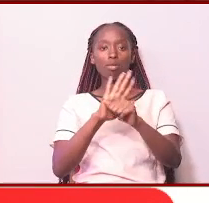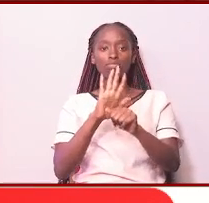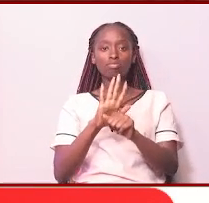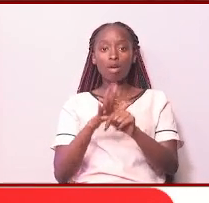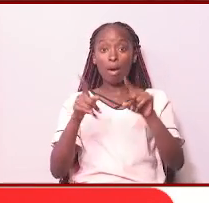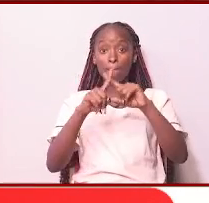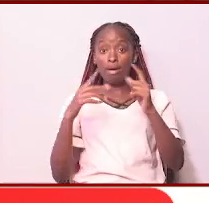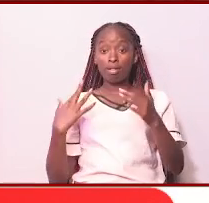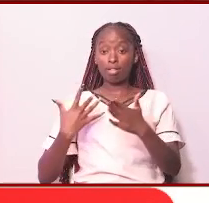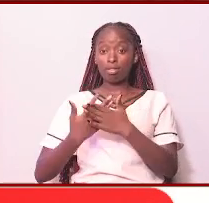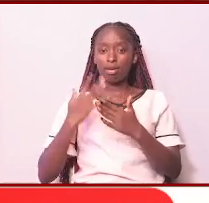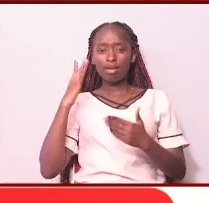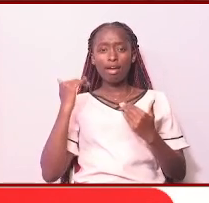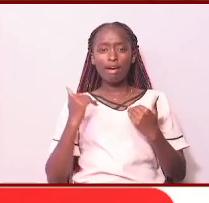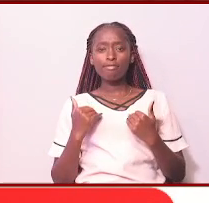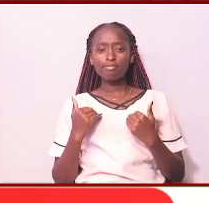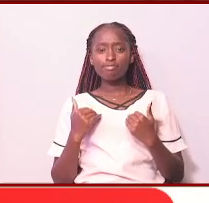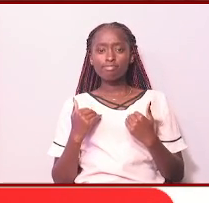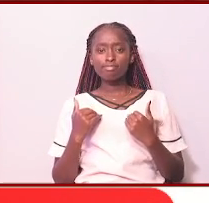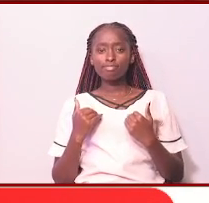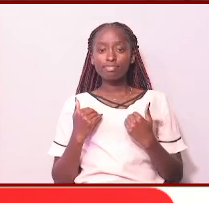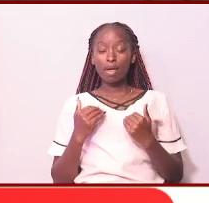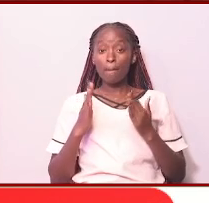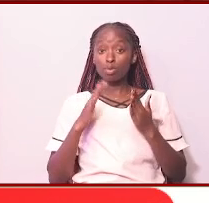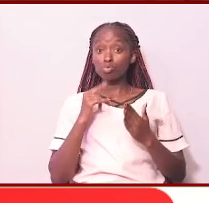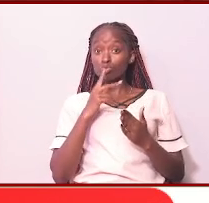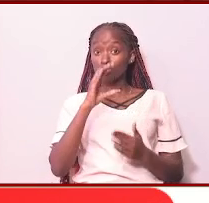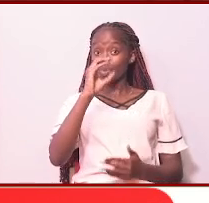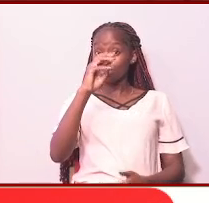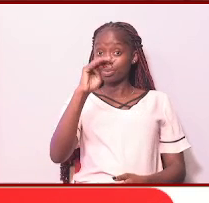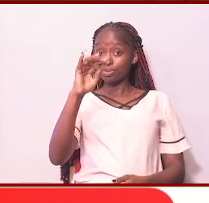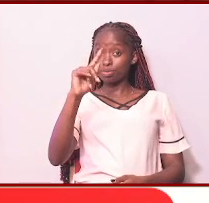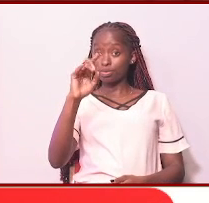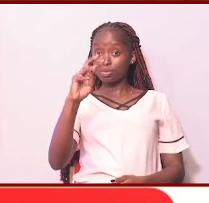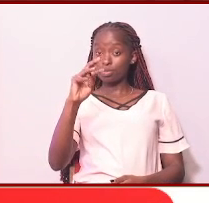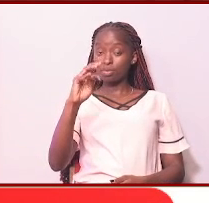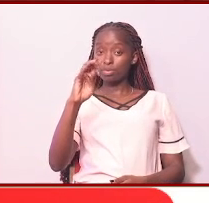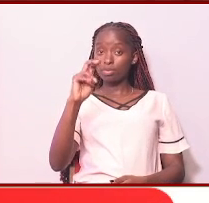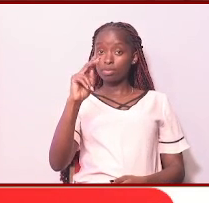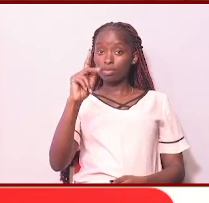But since I have not seen a commitment that